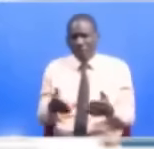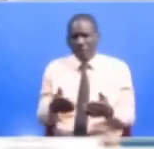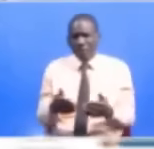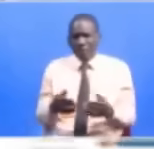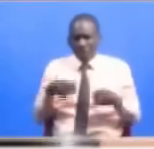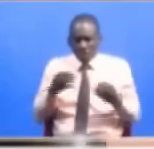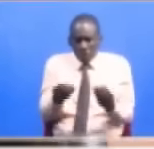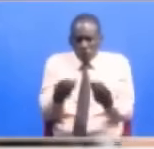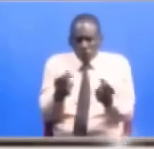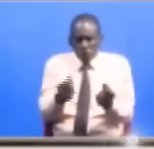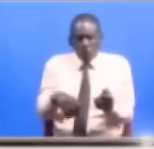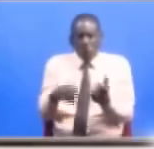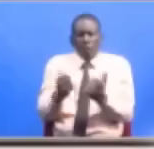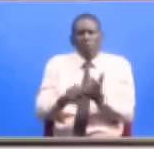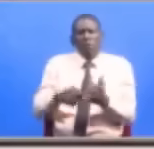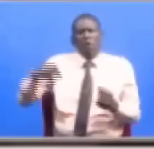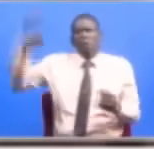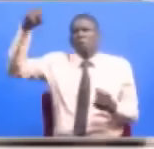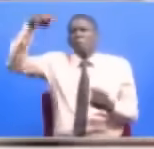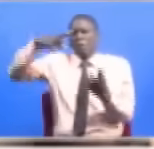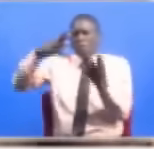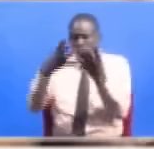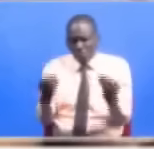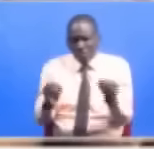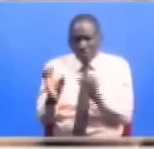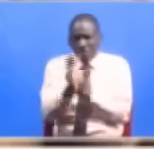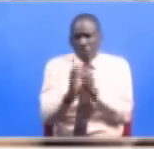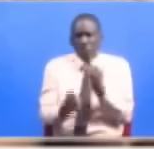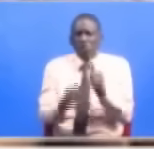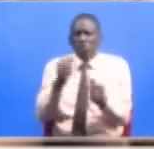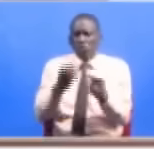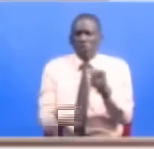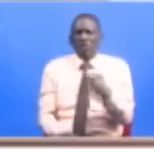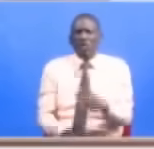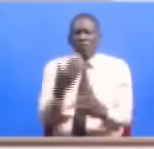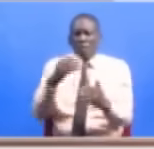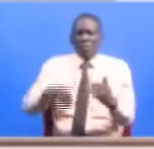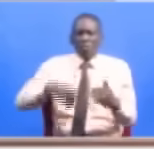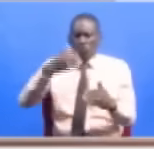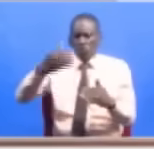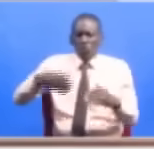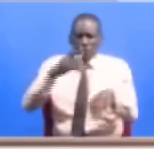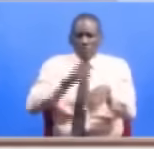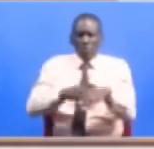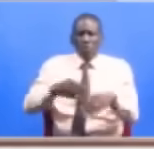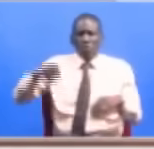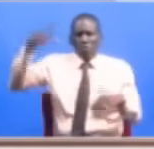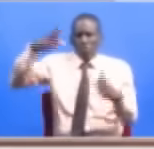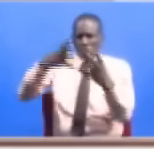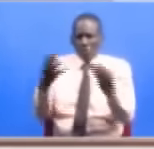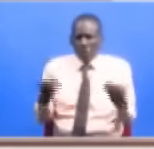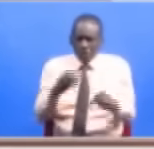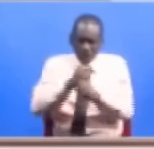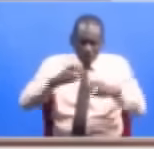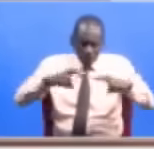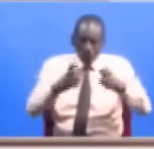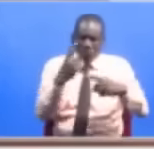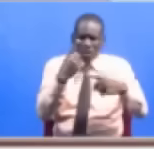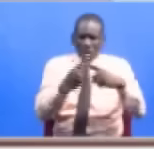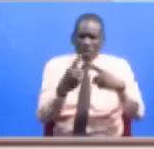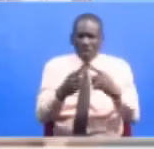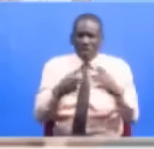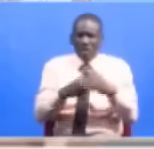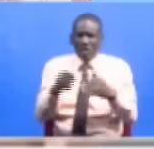out the blackout issue in the country, which occurs from time to time. He did research for 1 year and started